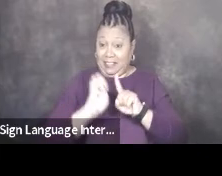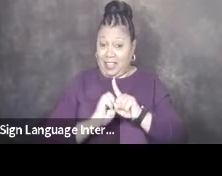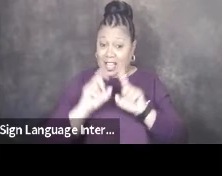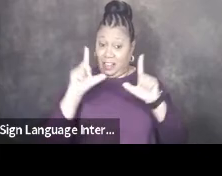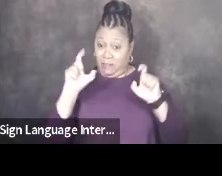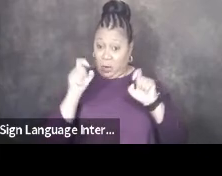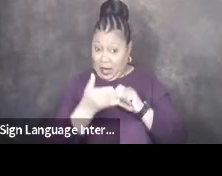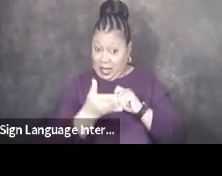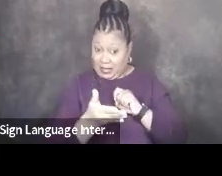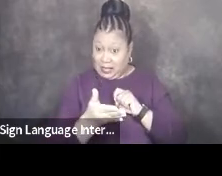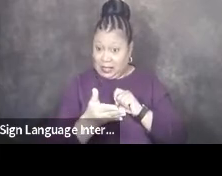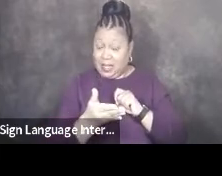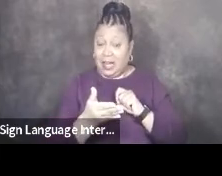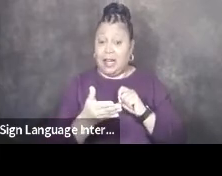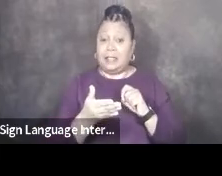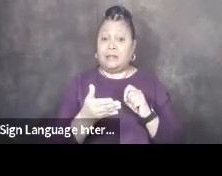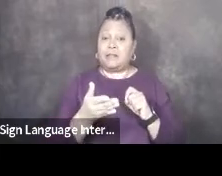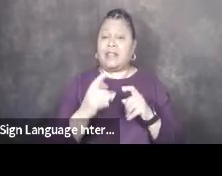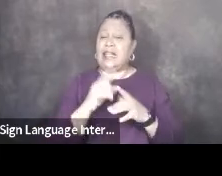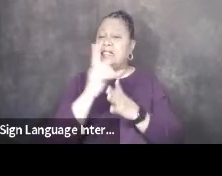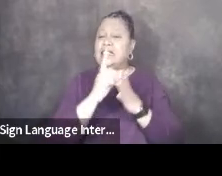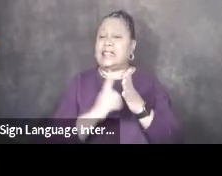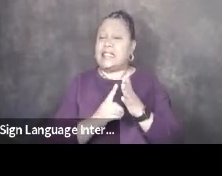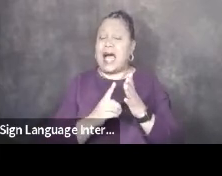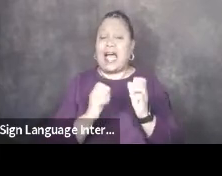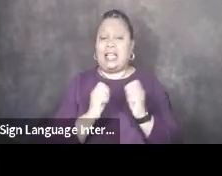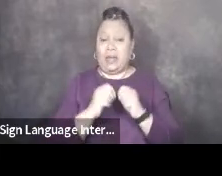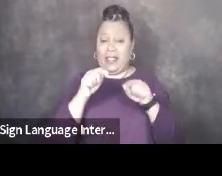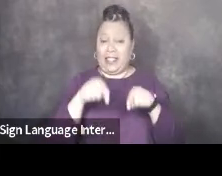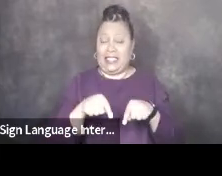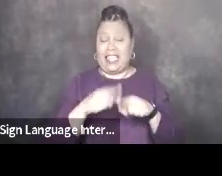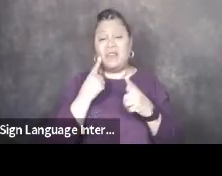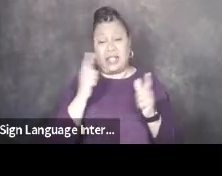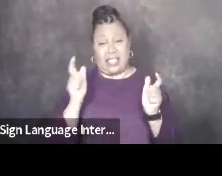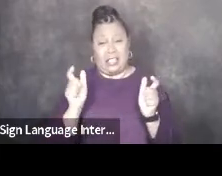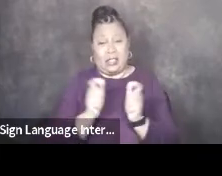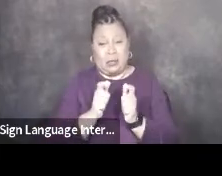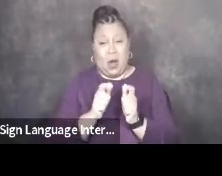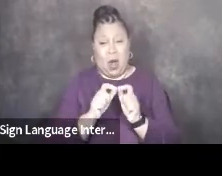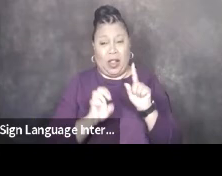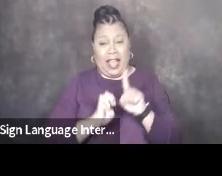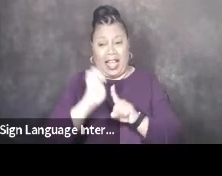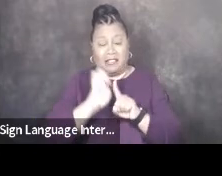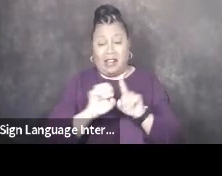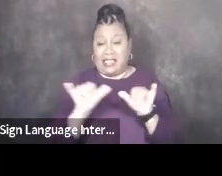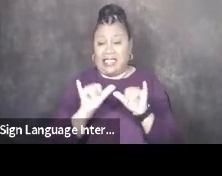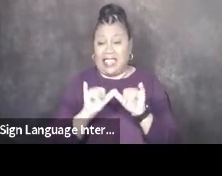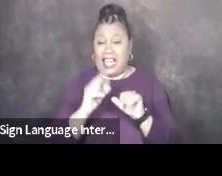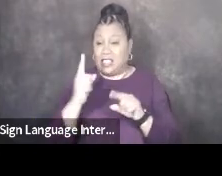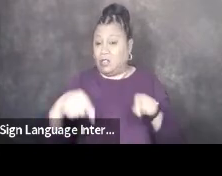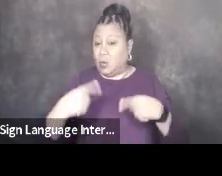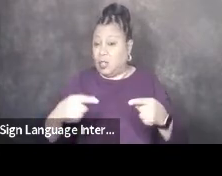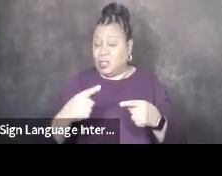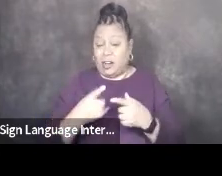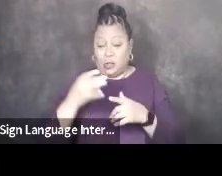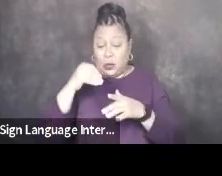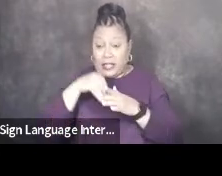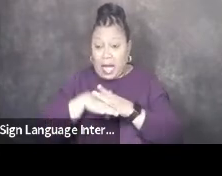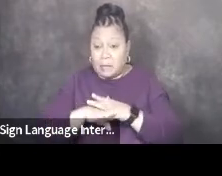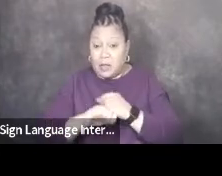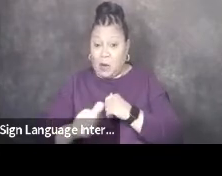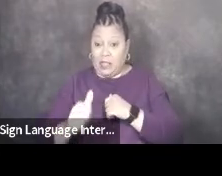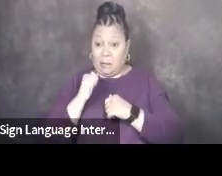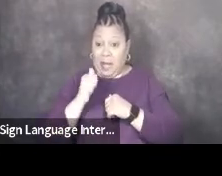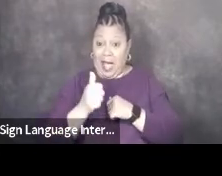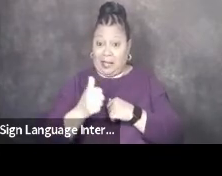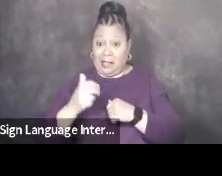photograph is designed that it's pretty small elevator, really only the size of a wheelchair, and you actually come in on the back